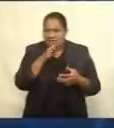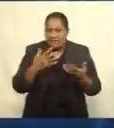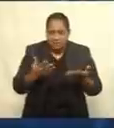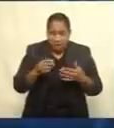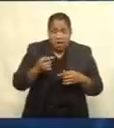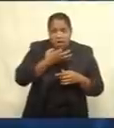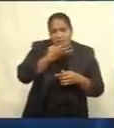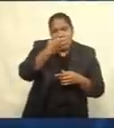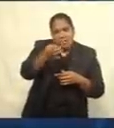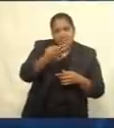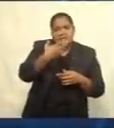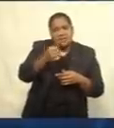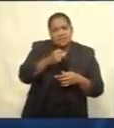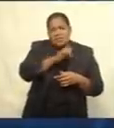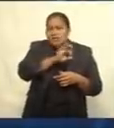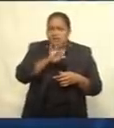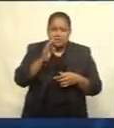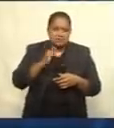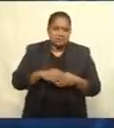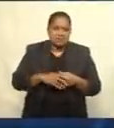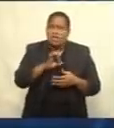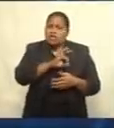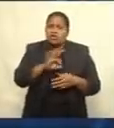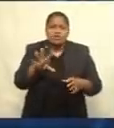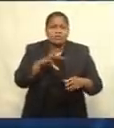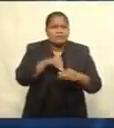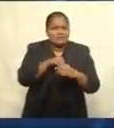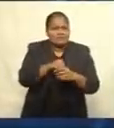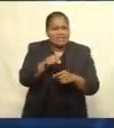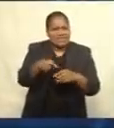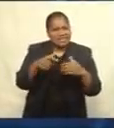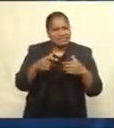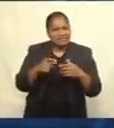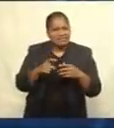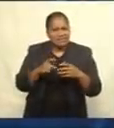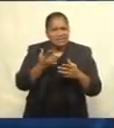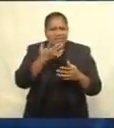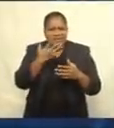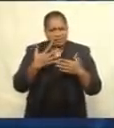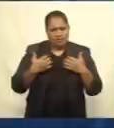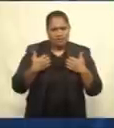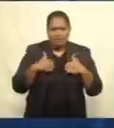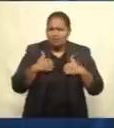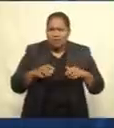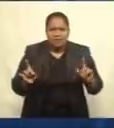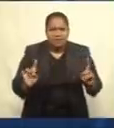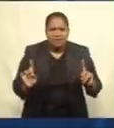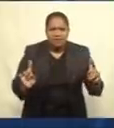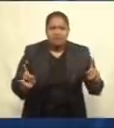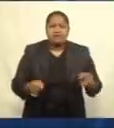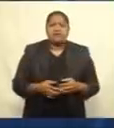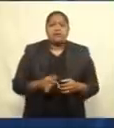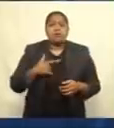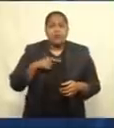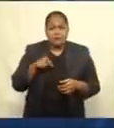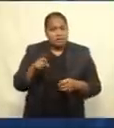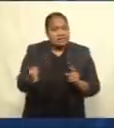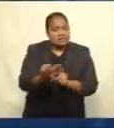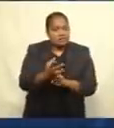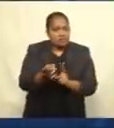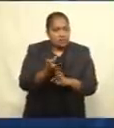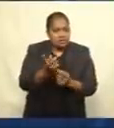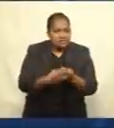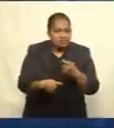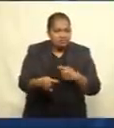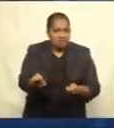you not to engage in such practices because all of these transactions are electronically recorded. It can be traced and we